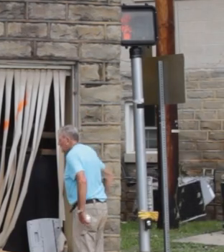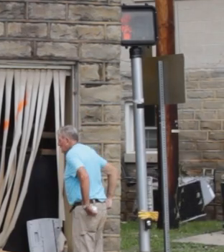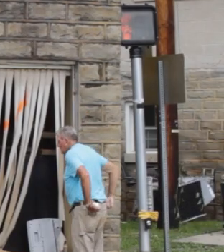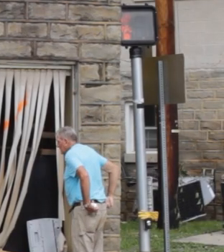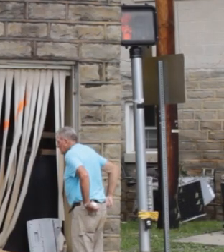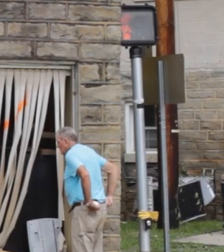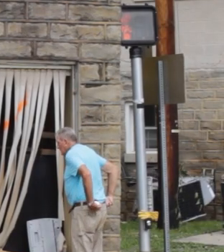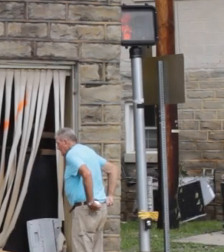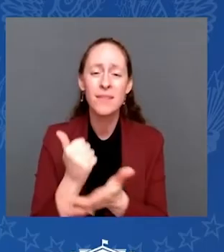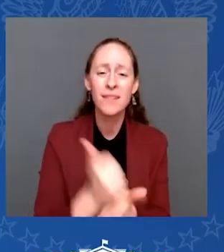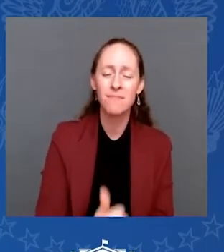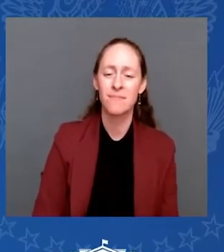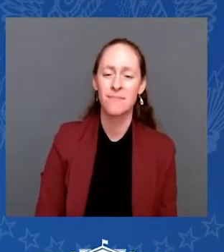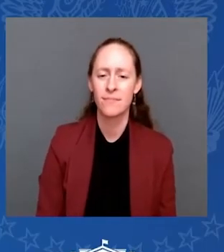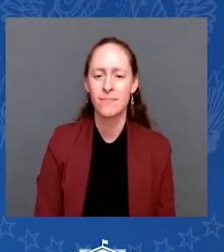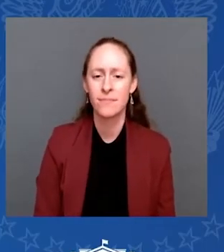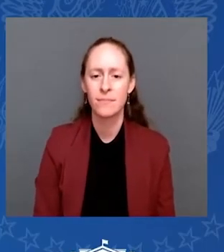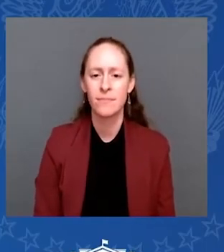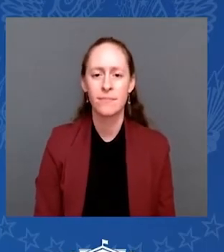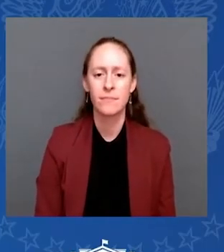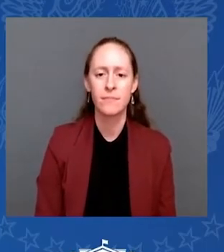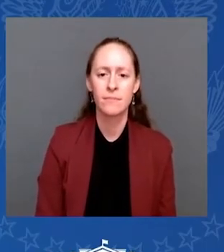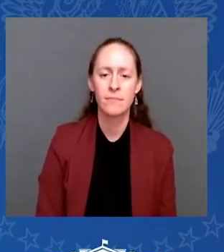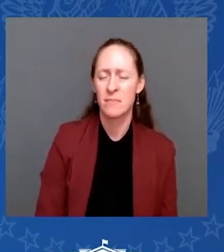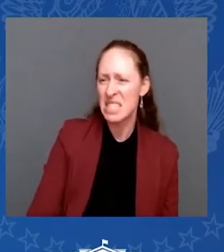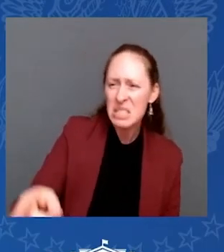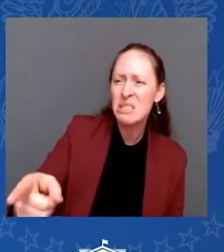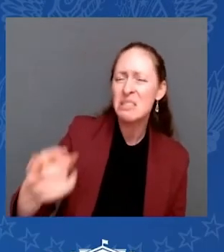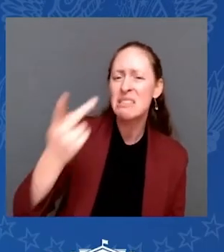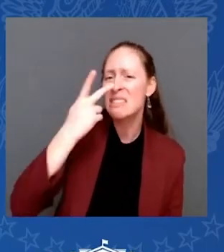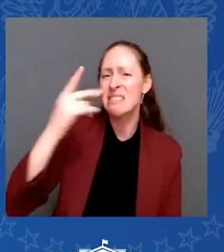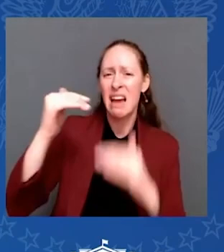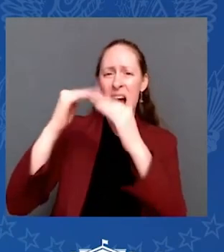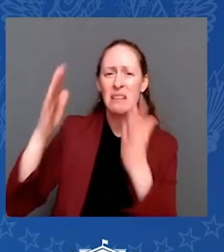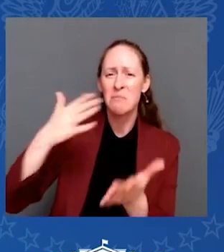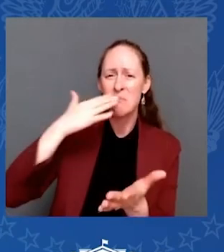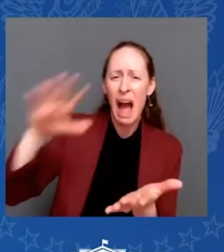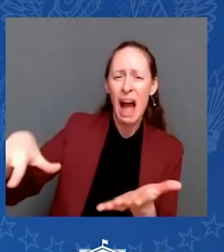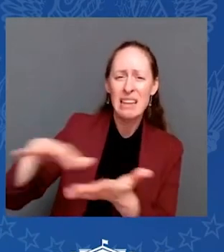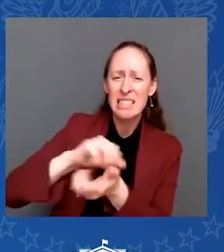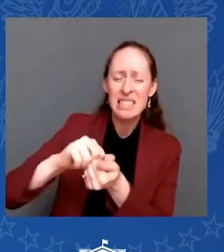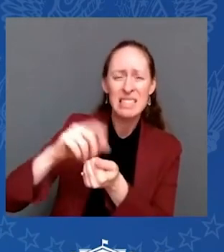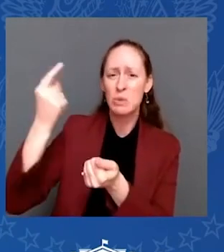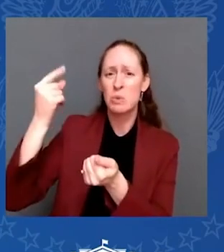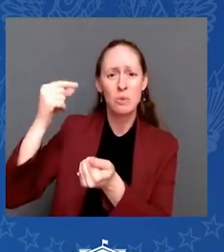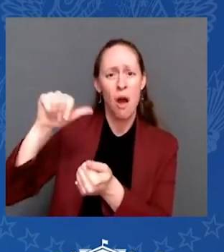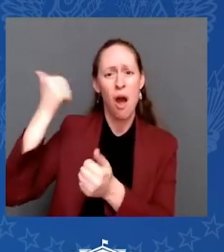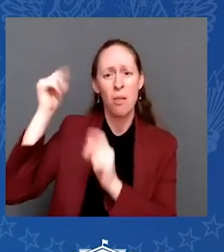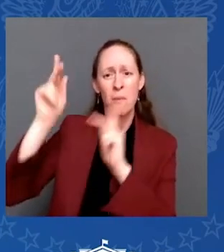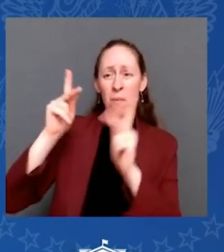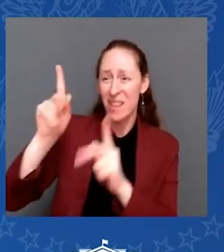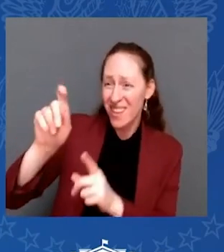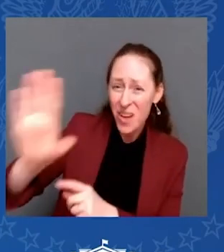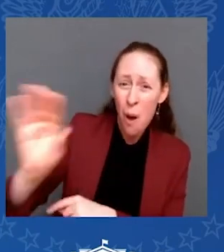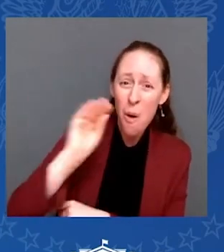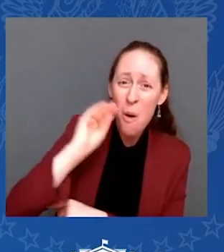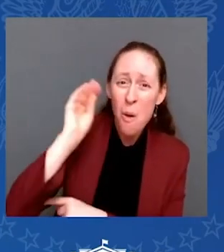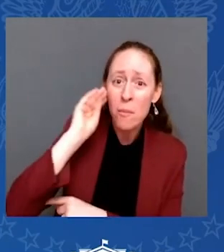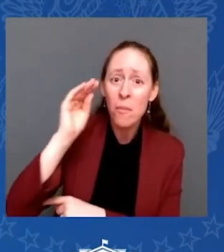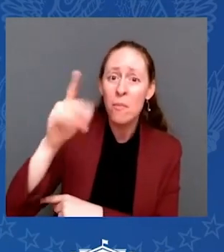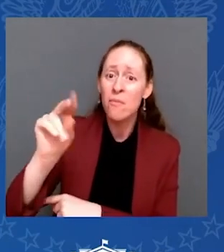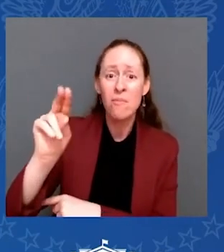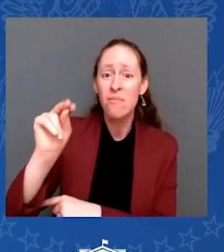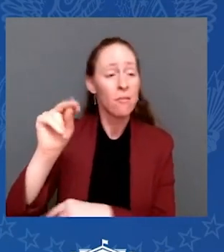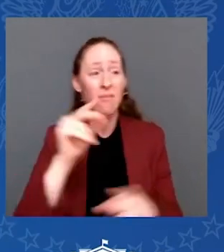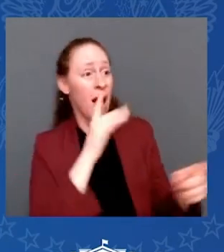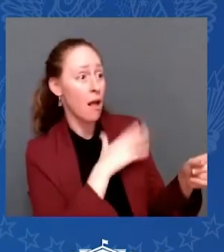one before we get to mine And we've seen so many outstanding young Kentuckians stepping up It looks like one may have